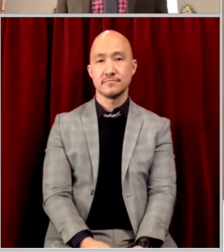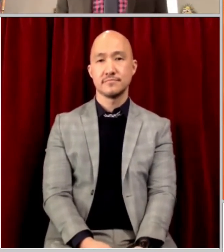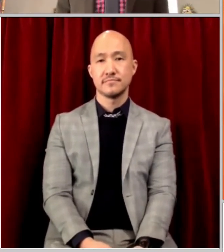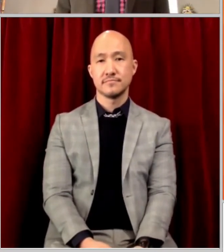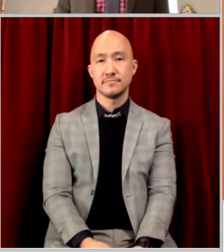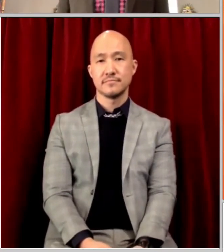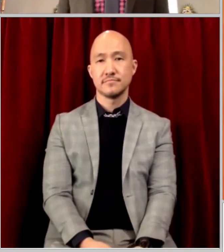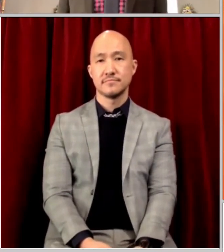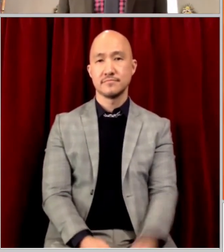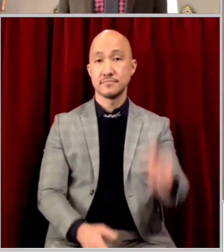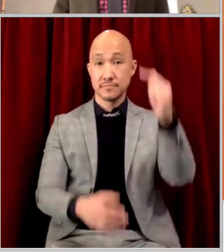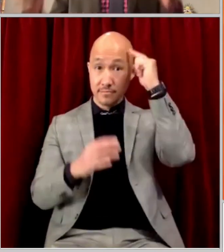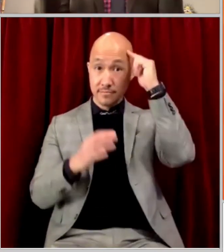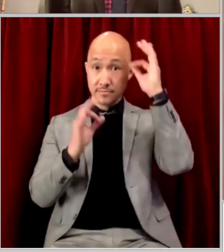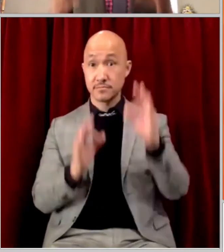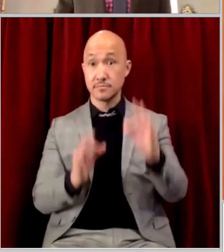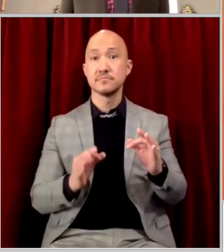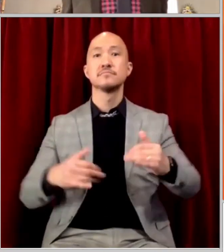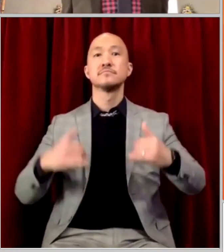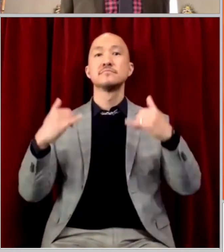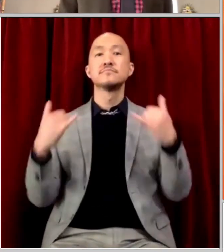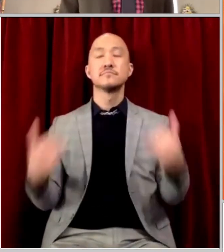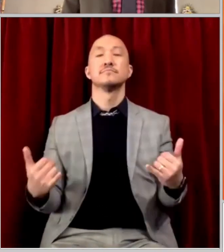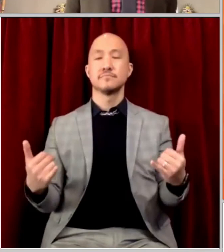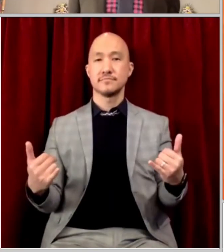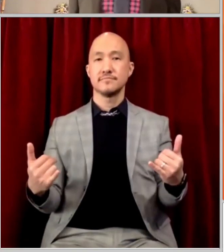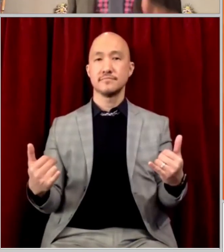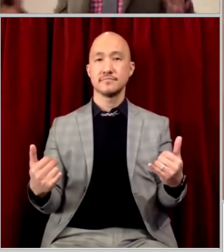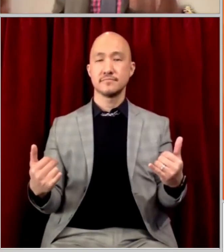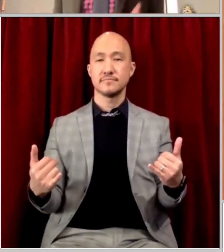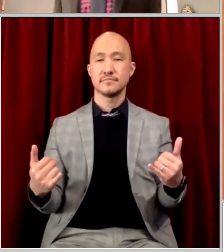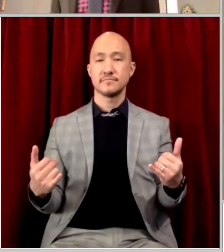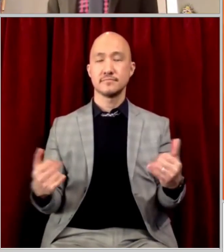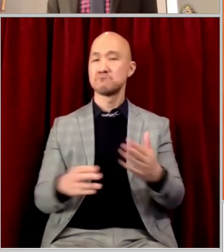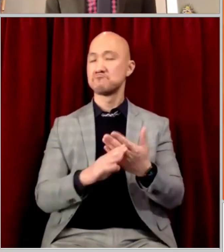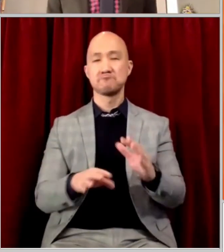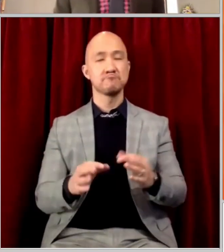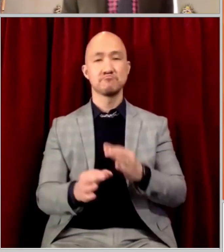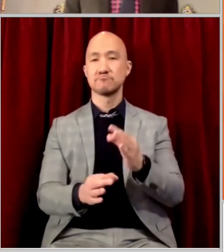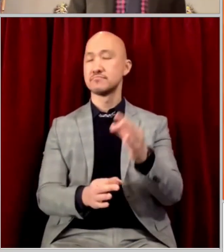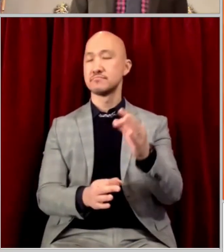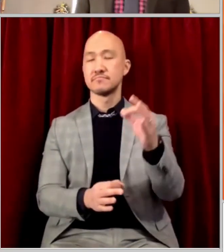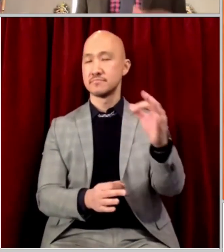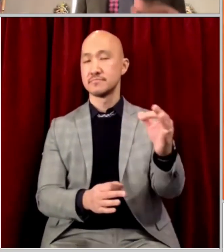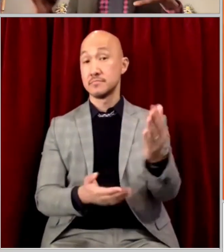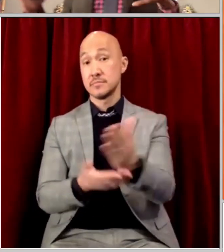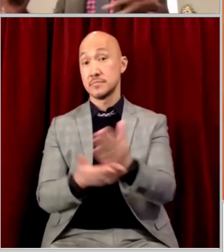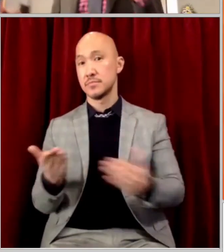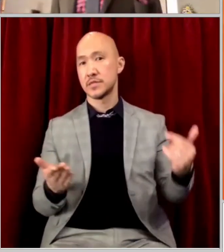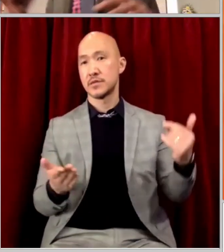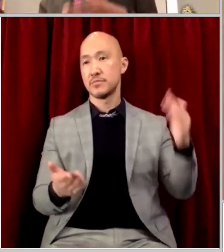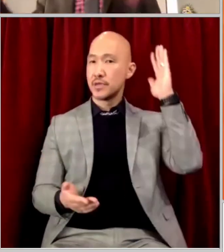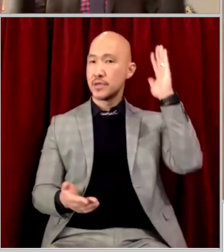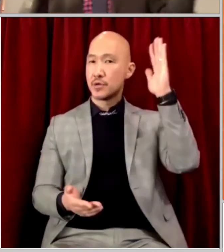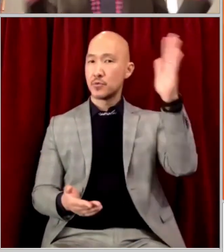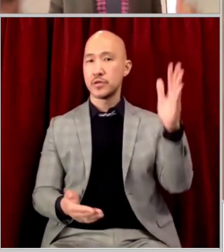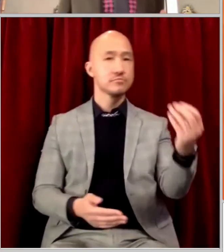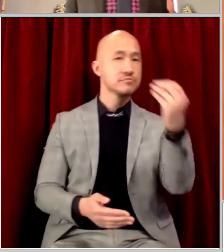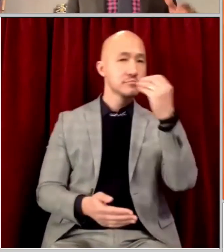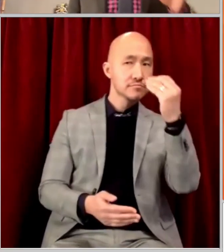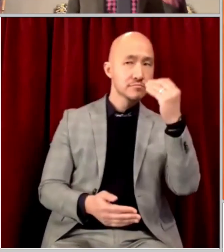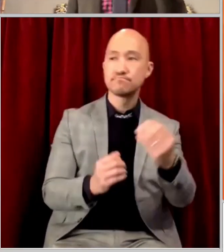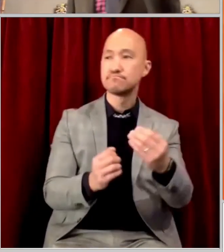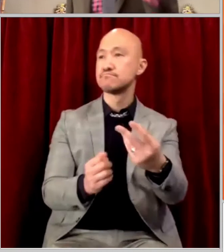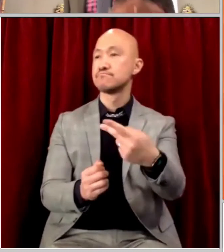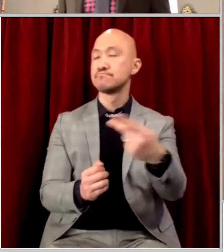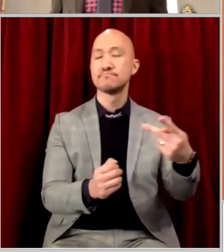now. When you leave this auditorium this afternoon, some of us are going to go out to eat. Some of us are going to go hang out and do different